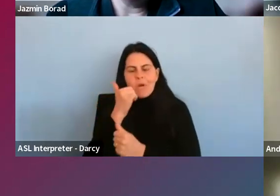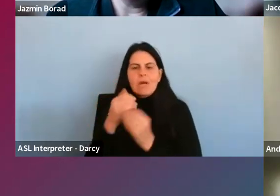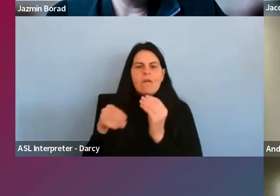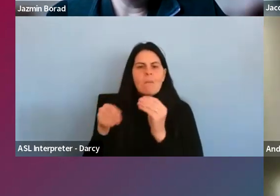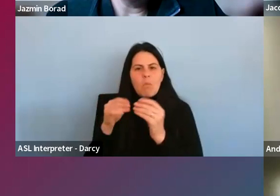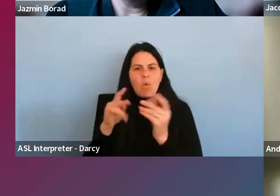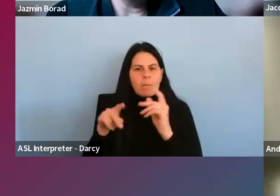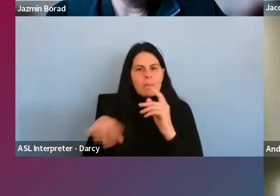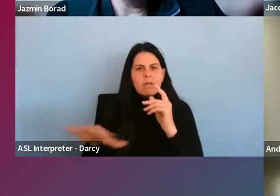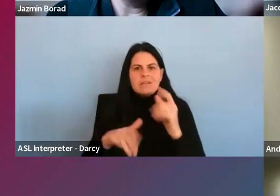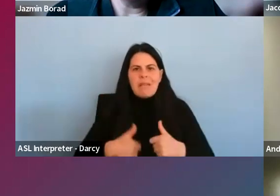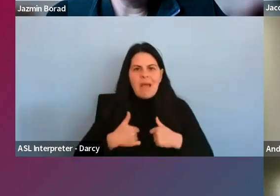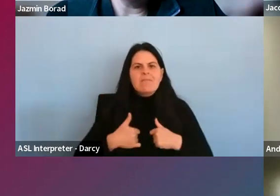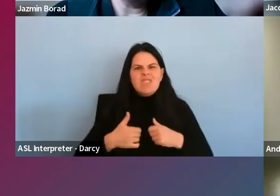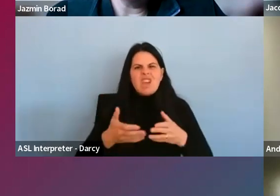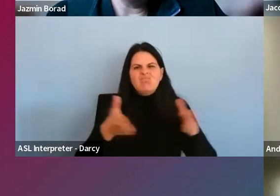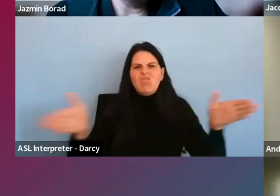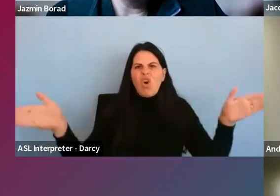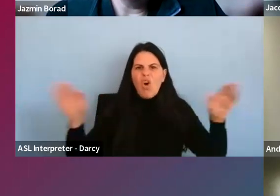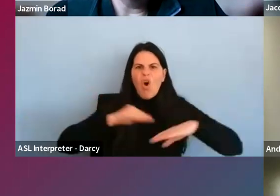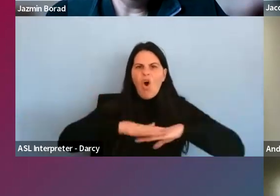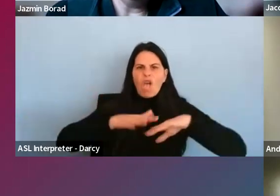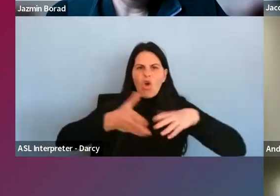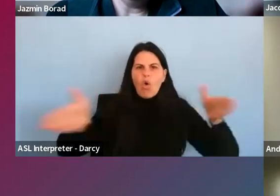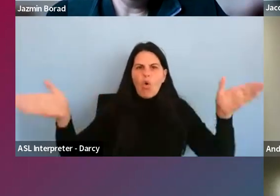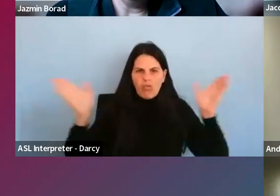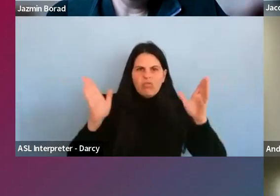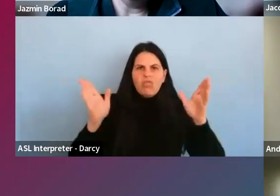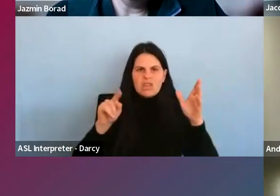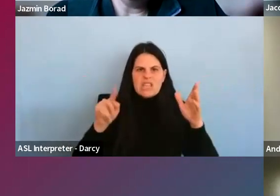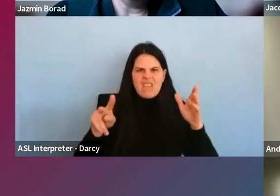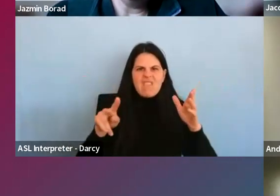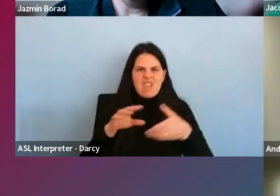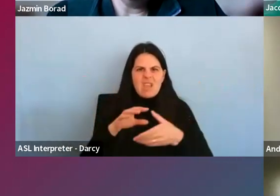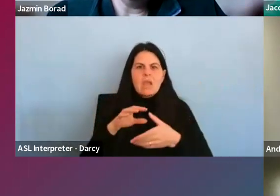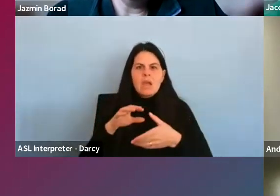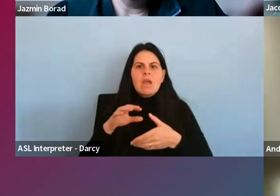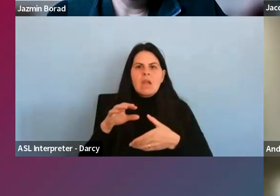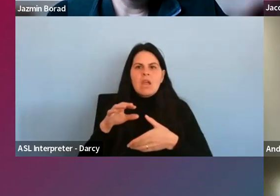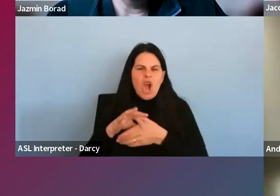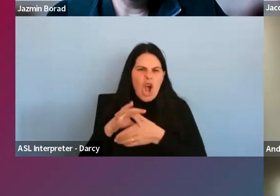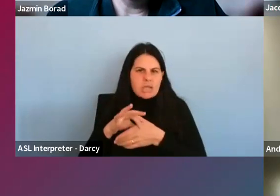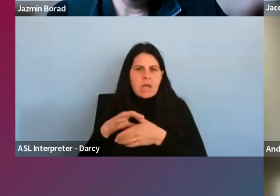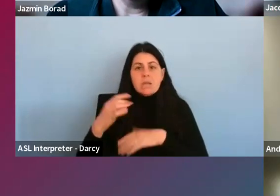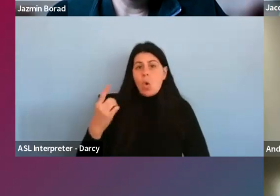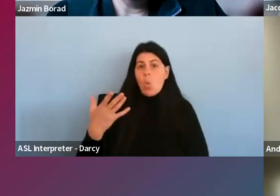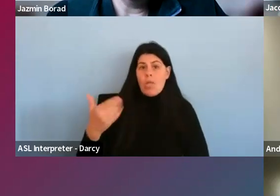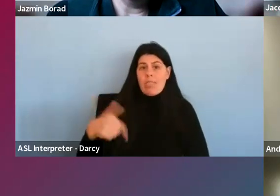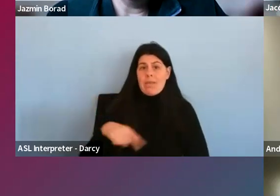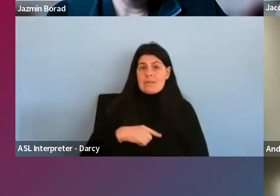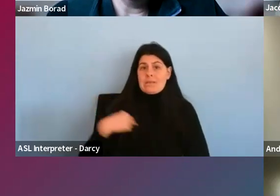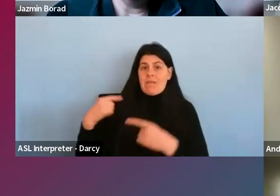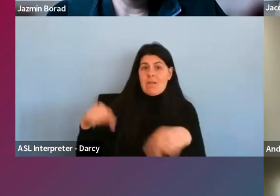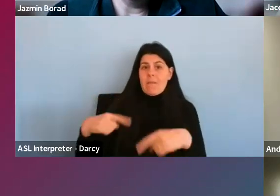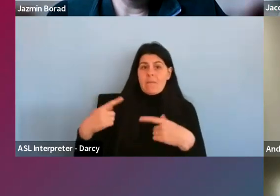content generally. You know, one of the things that I've done since coming to this role is just kind of watch TV with an eye